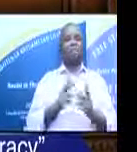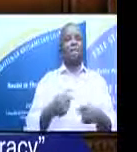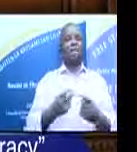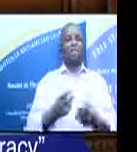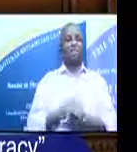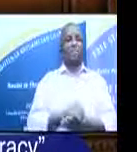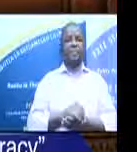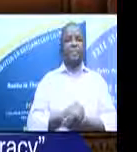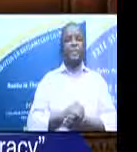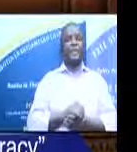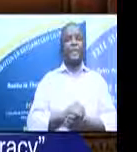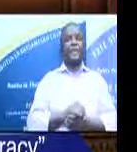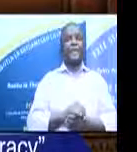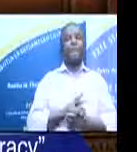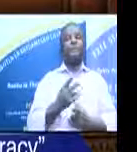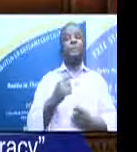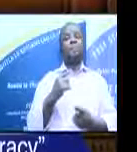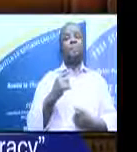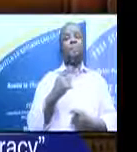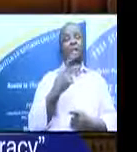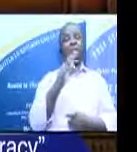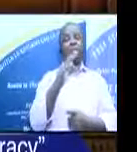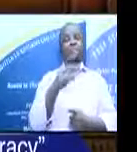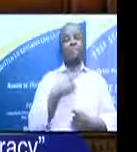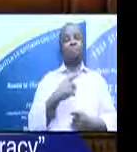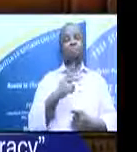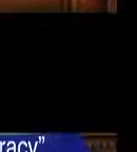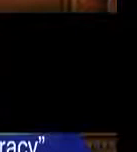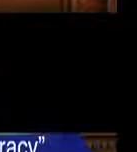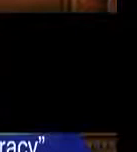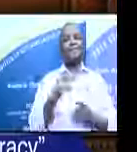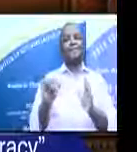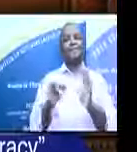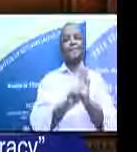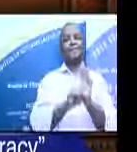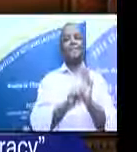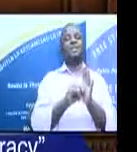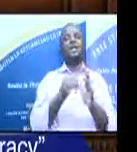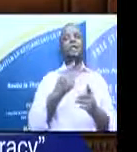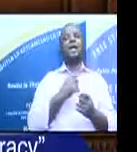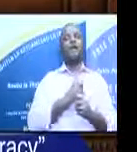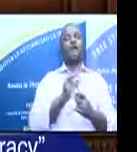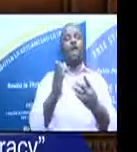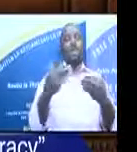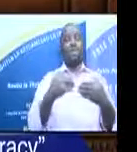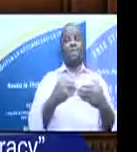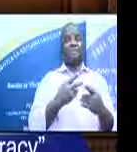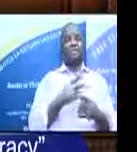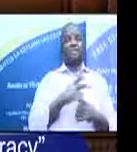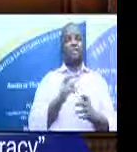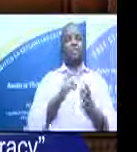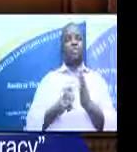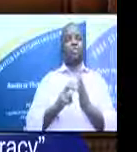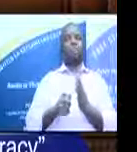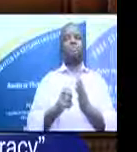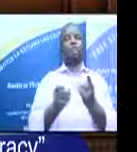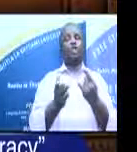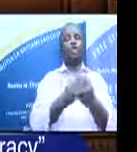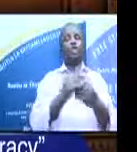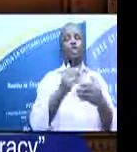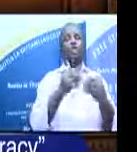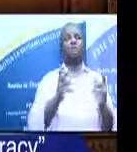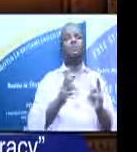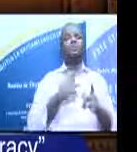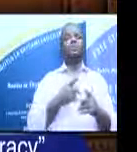The government put in place strict lockdown measures, closing borders, enforcing curfews, and even banning